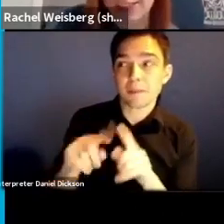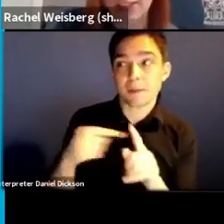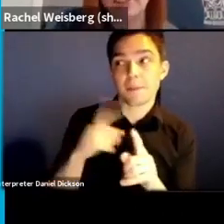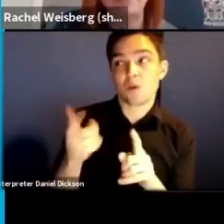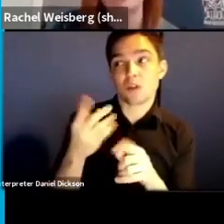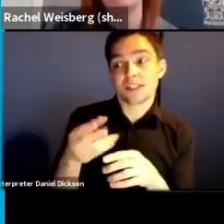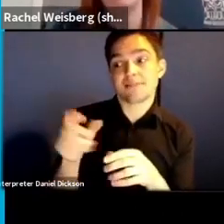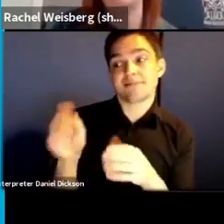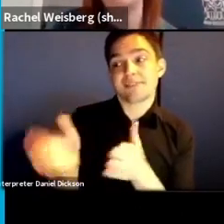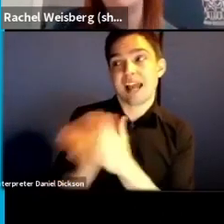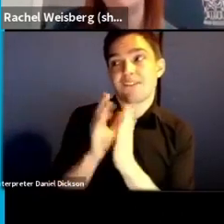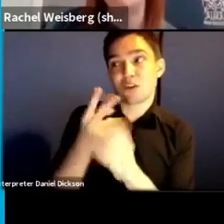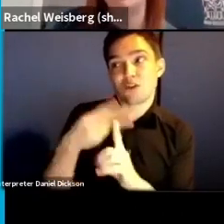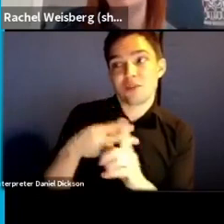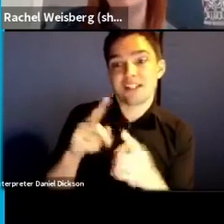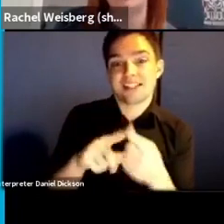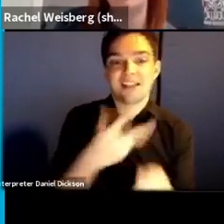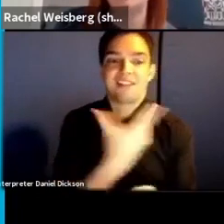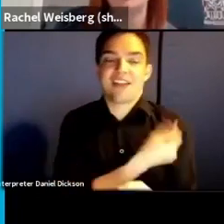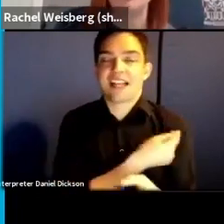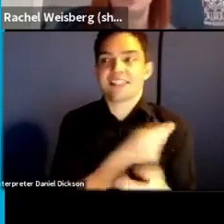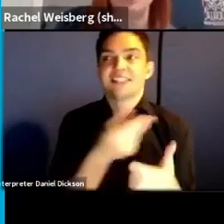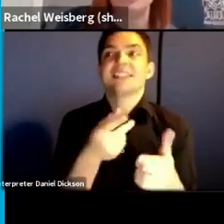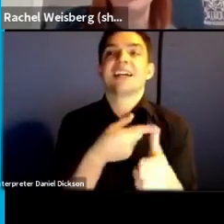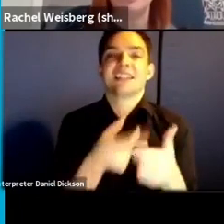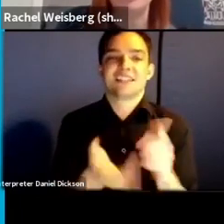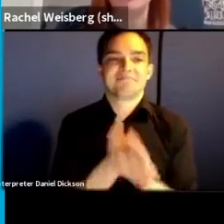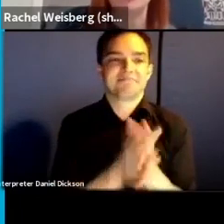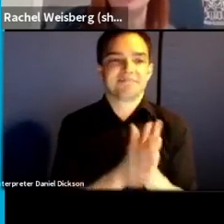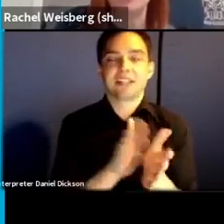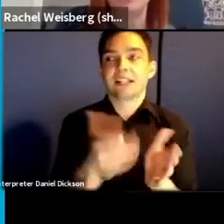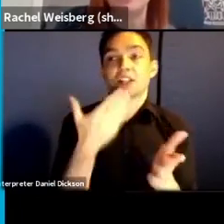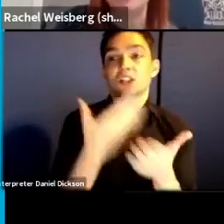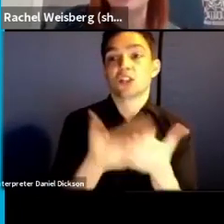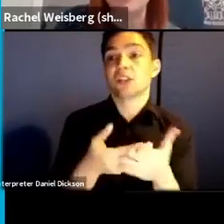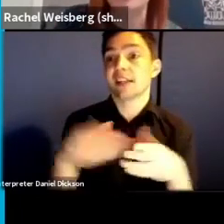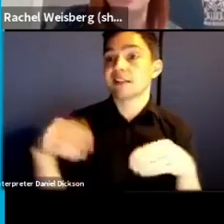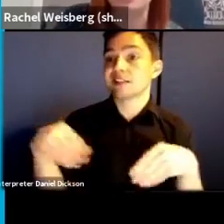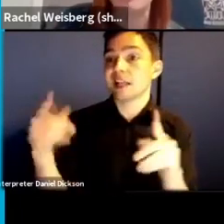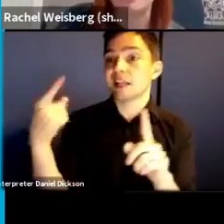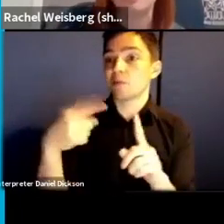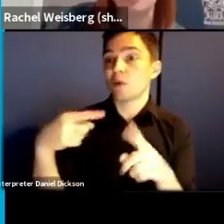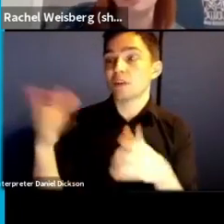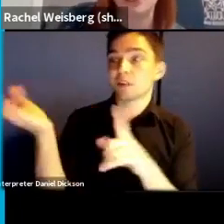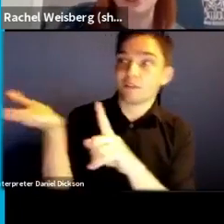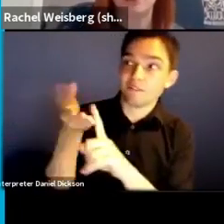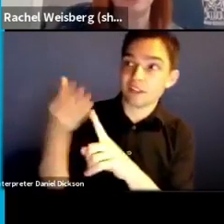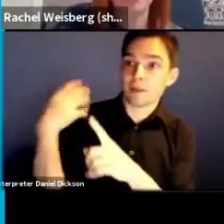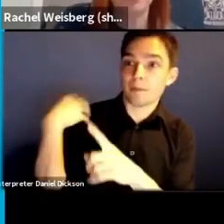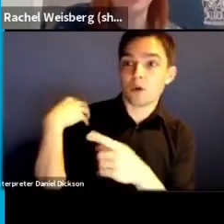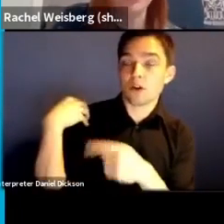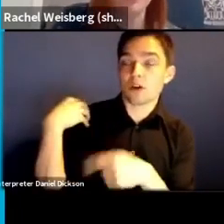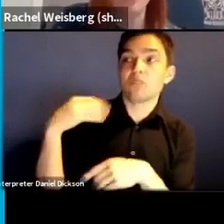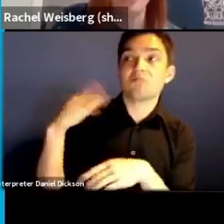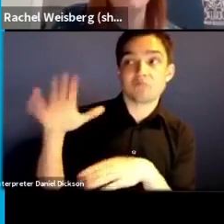for it for 2 months until I get vaccinated. And that may be a good selling point to convince an employer that that's something that is possible to